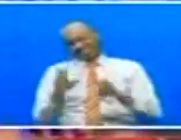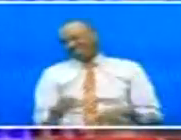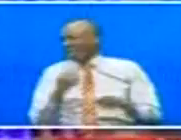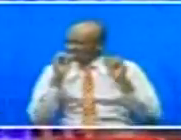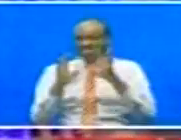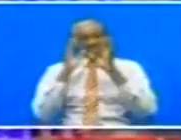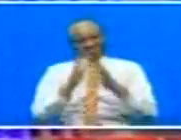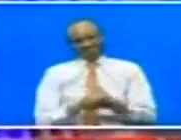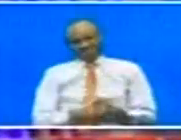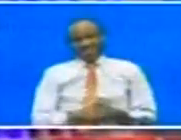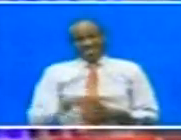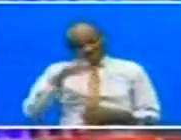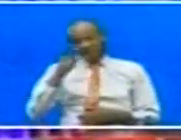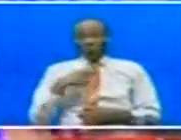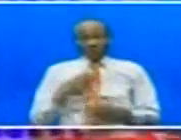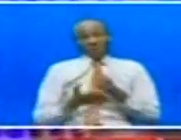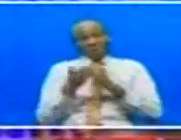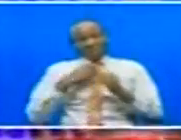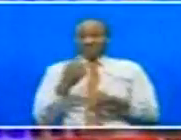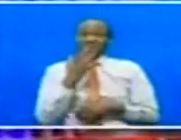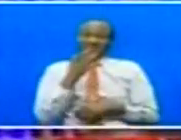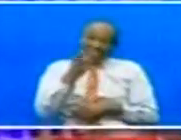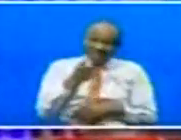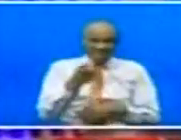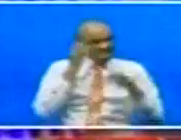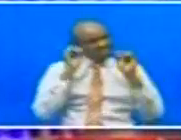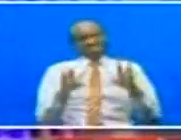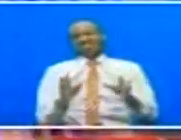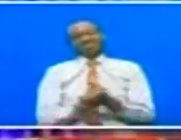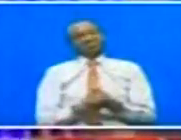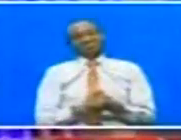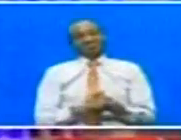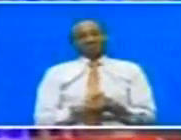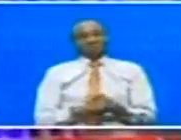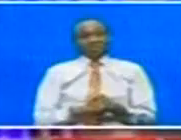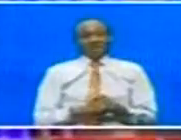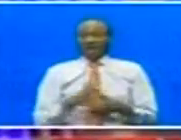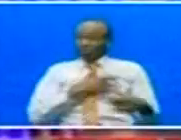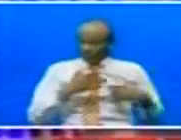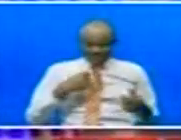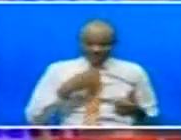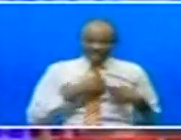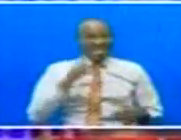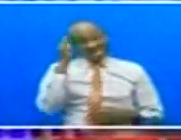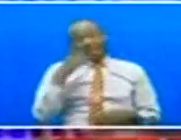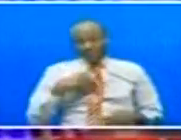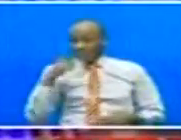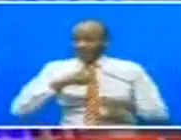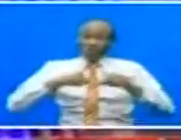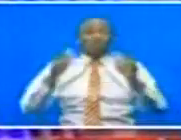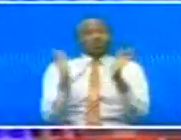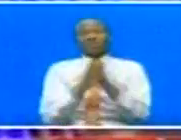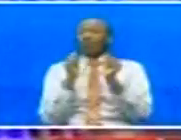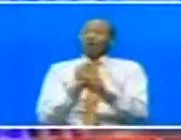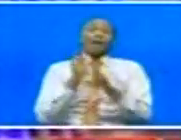plainly. And there's no favor in coming to this country as far as I'm concerned. And more importantly, Kenyans must go on with and